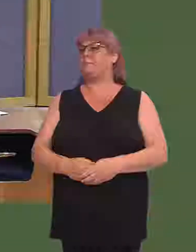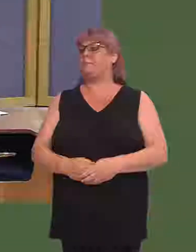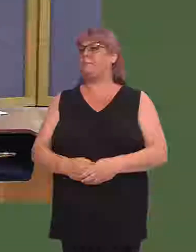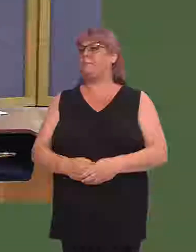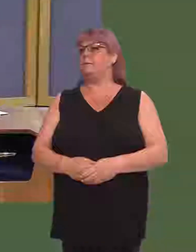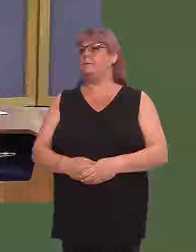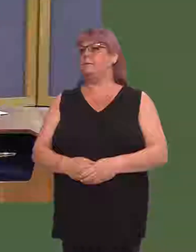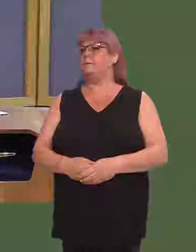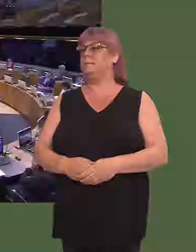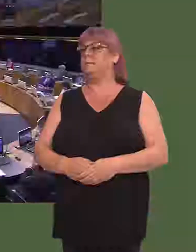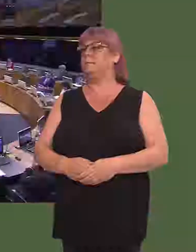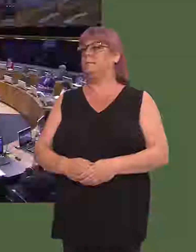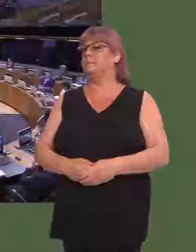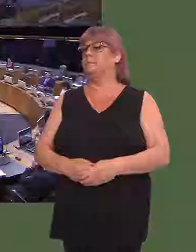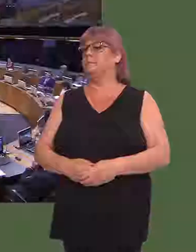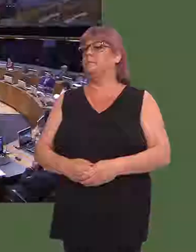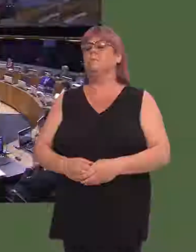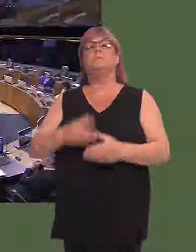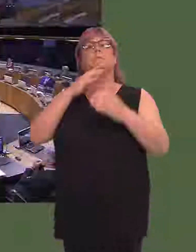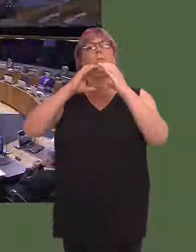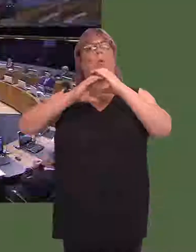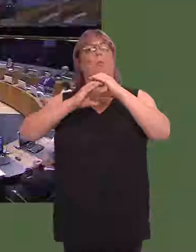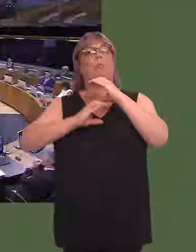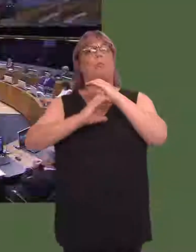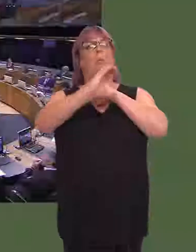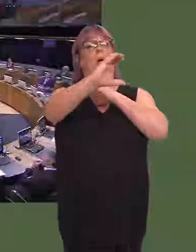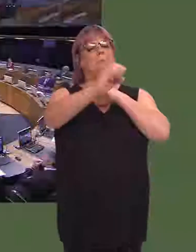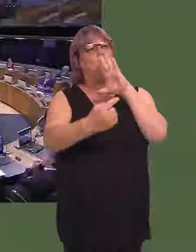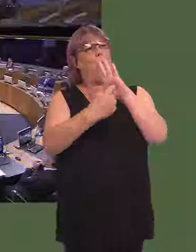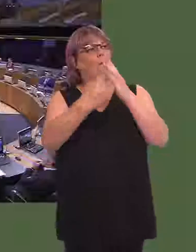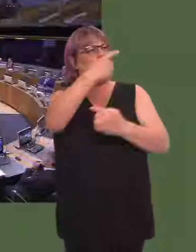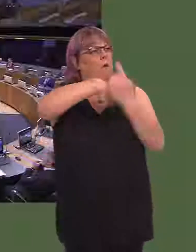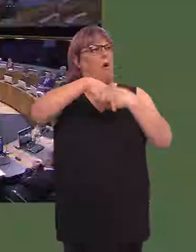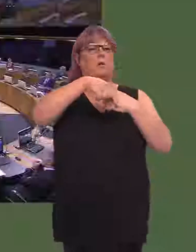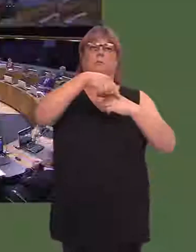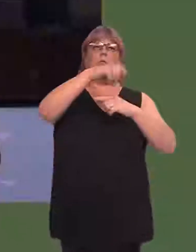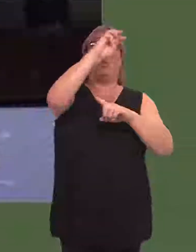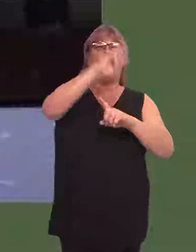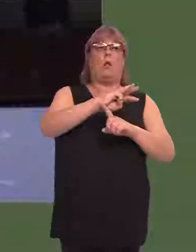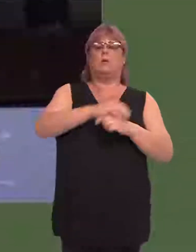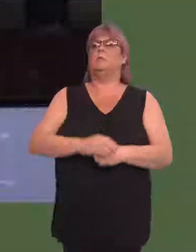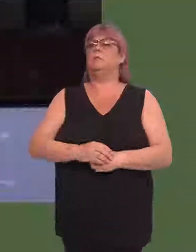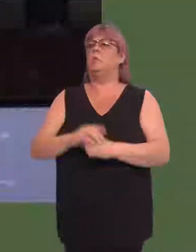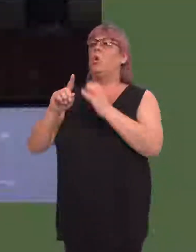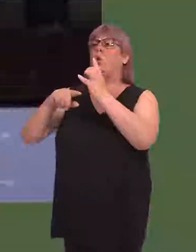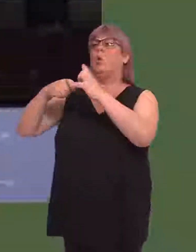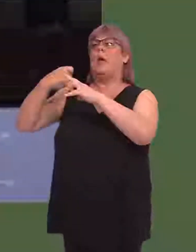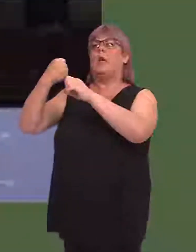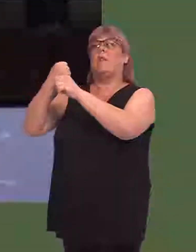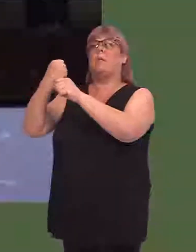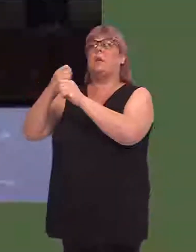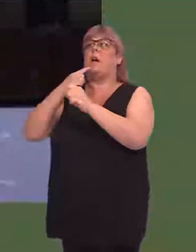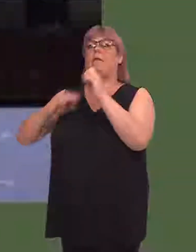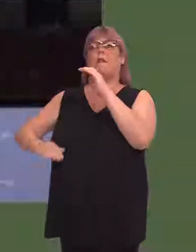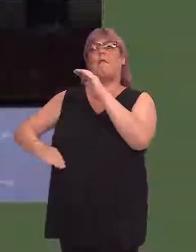First Minister, broadband is a key part of our economic infrastructure within Wales. The UK government has established